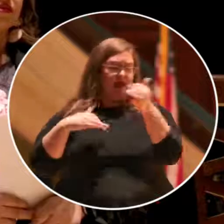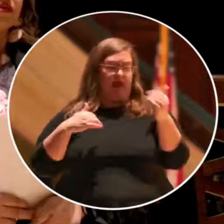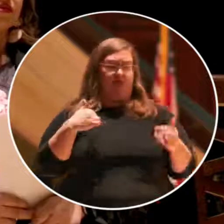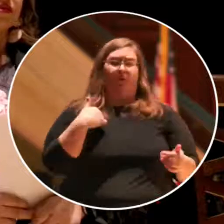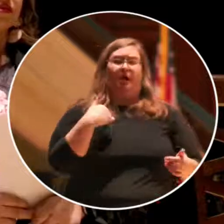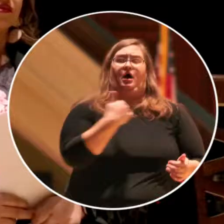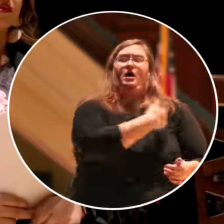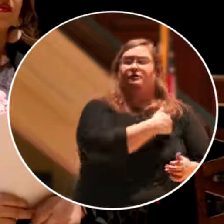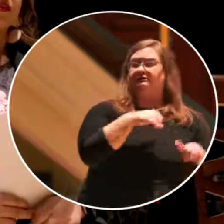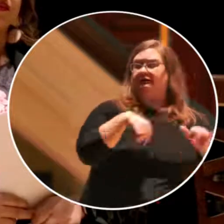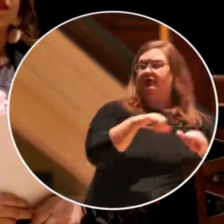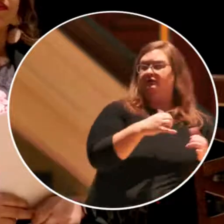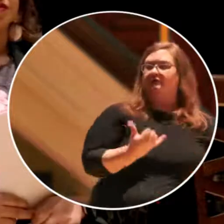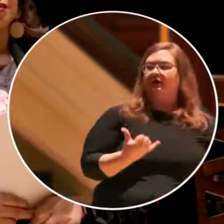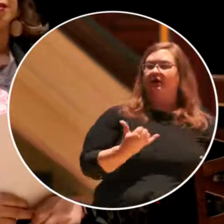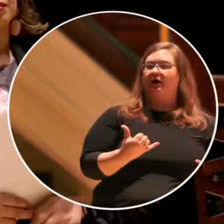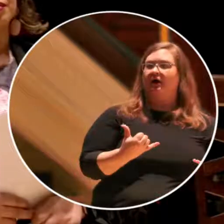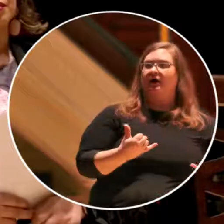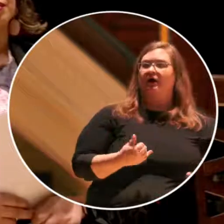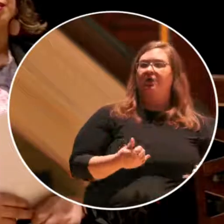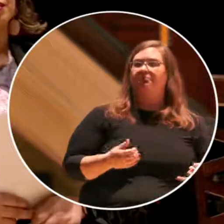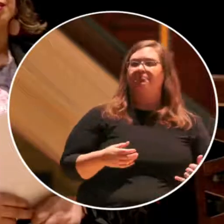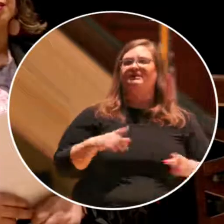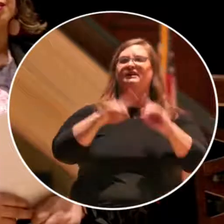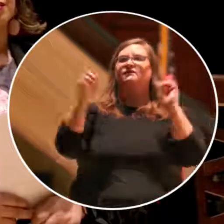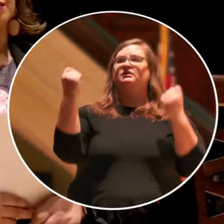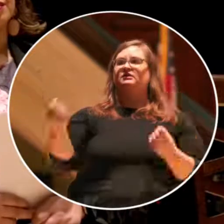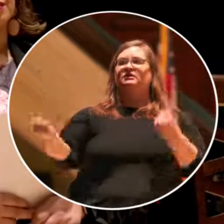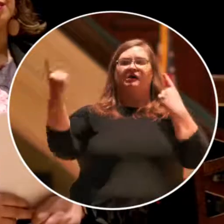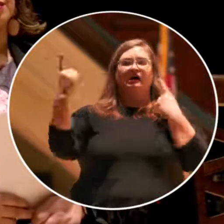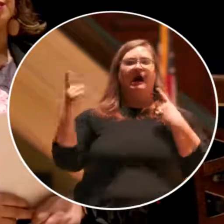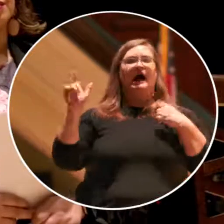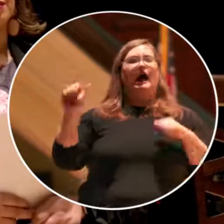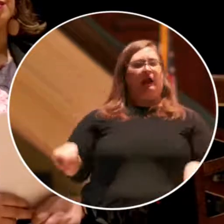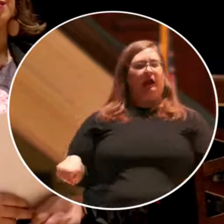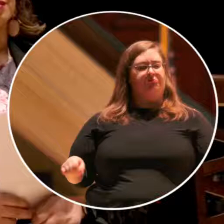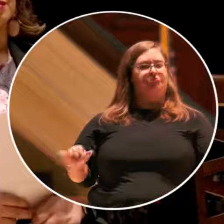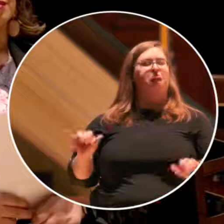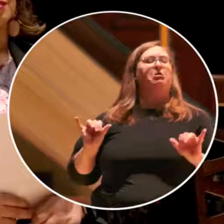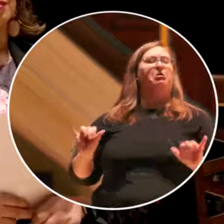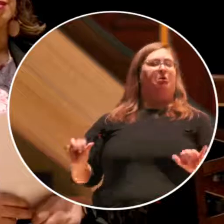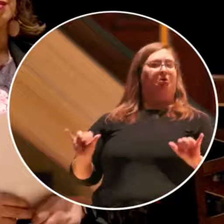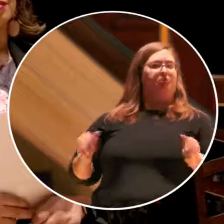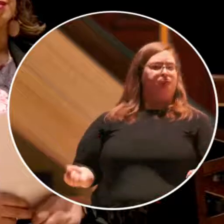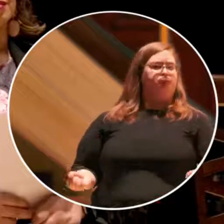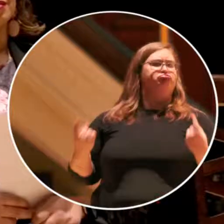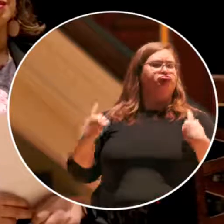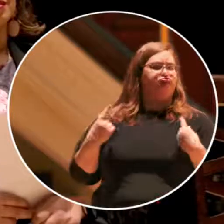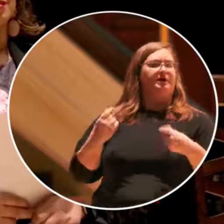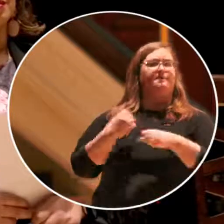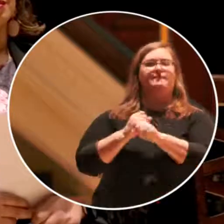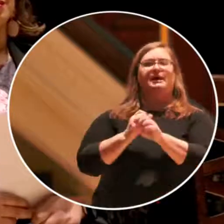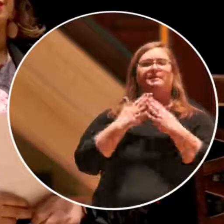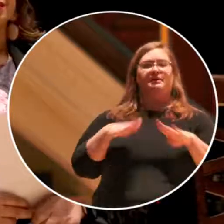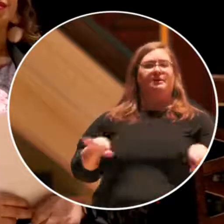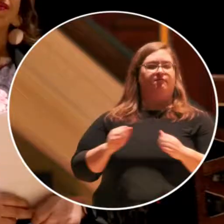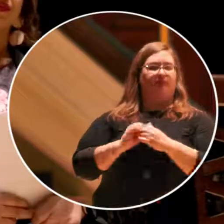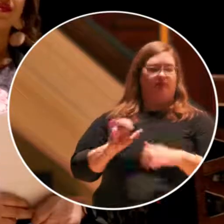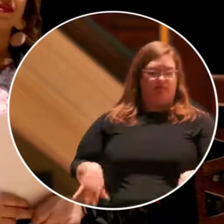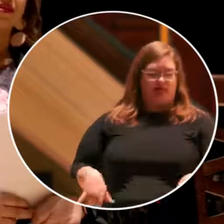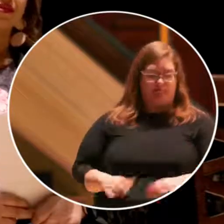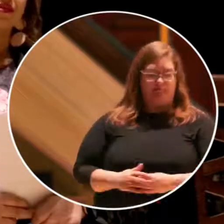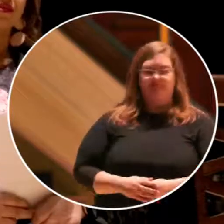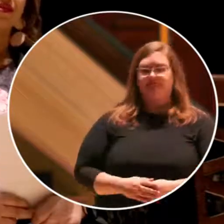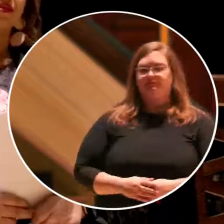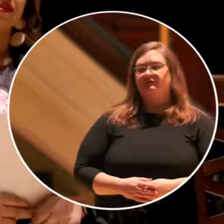Maybe with understanding, I can make peace with that. And I have. Redemption has come